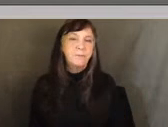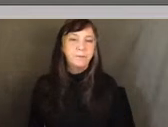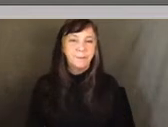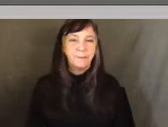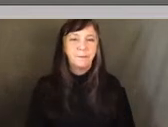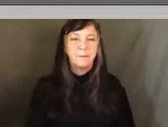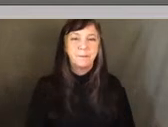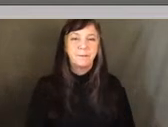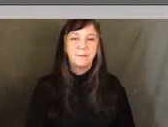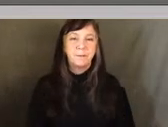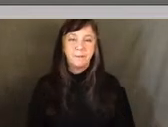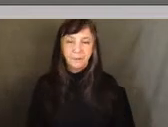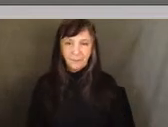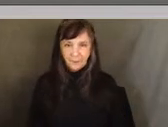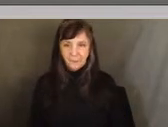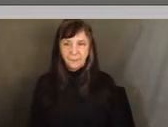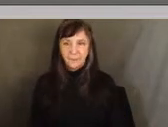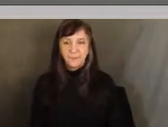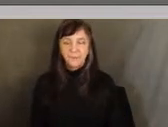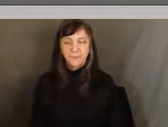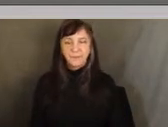Thank you.